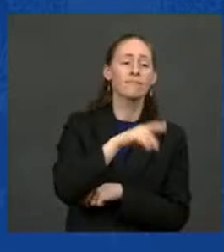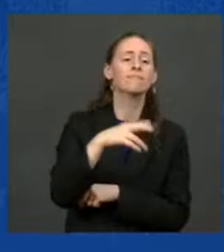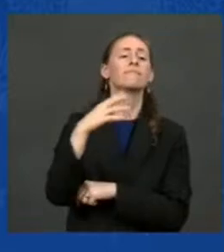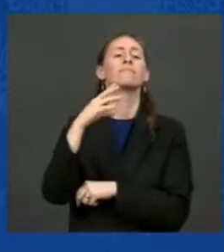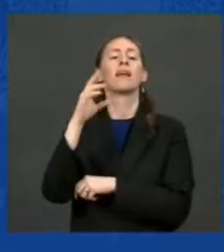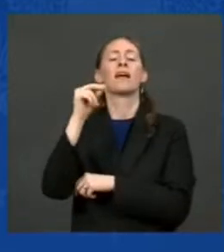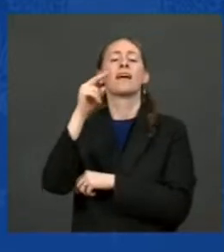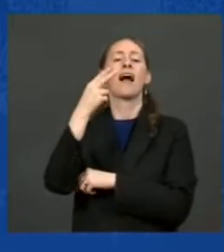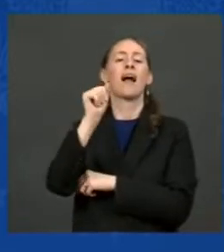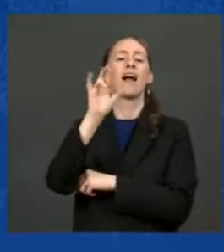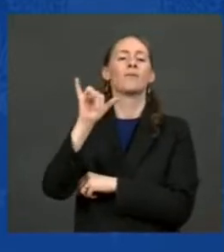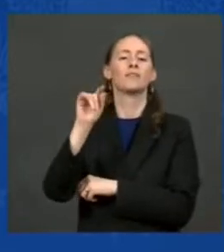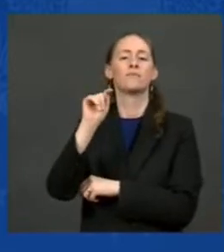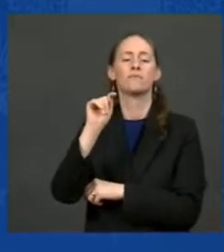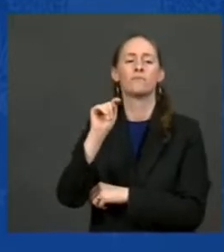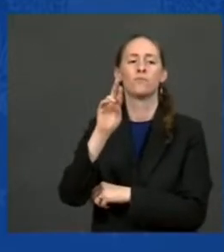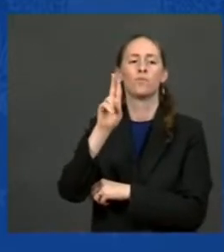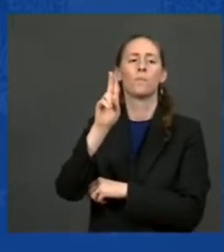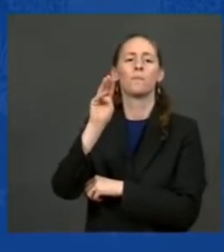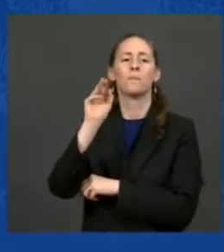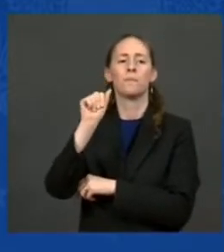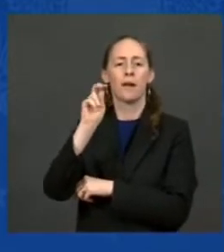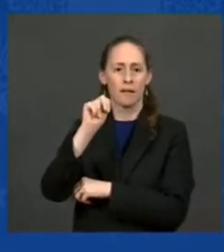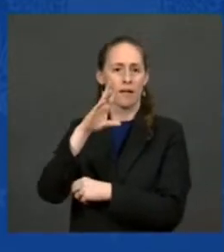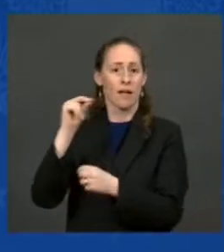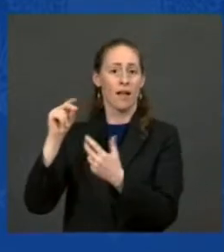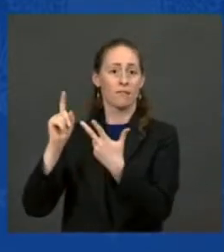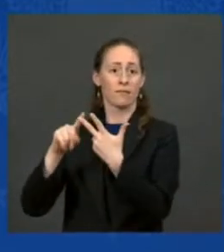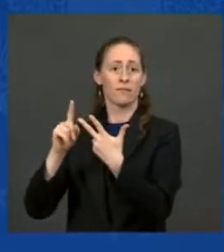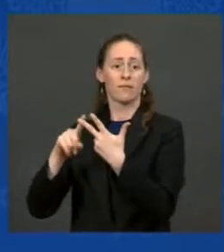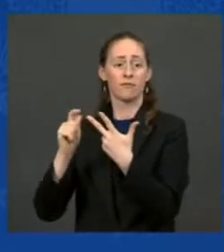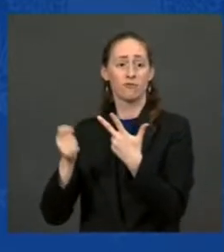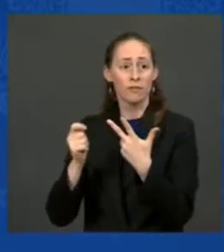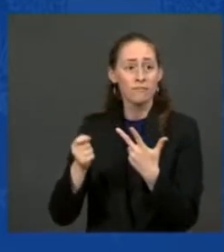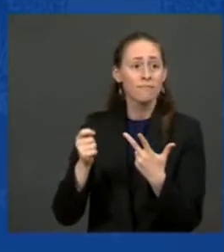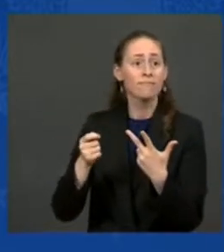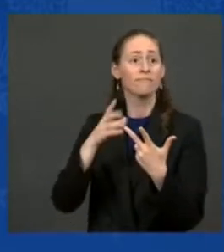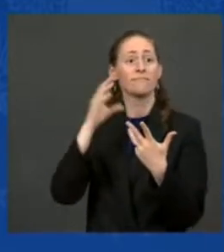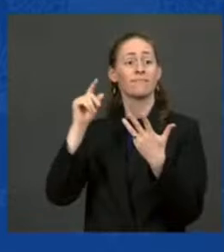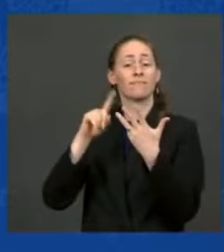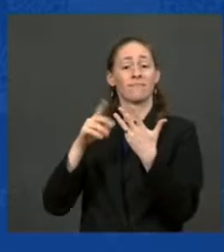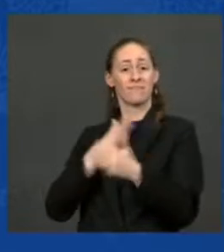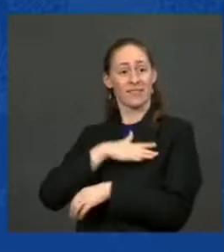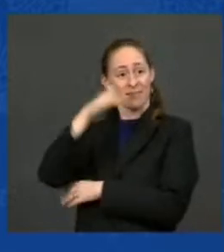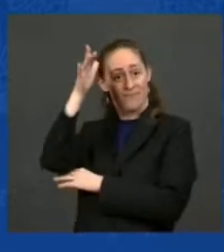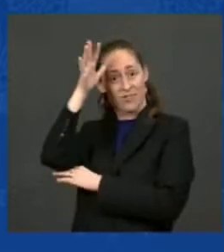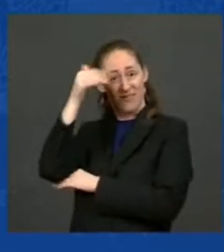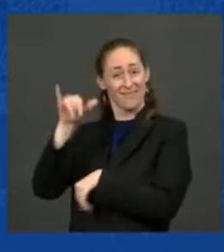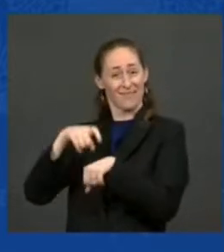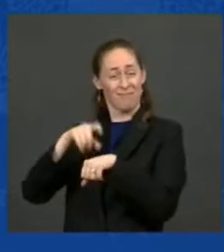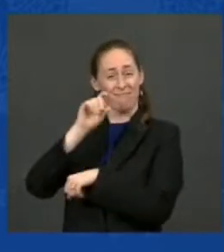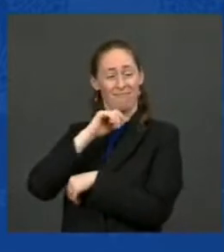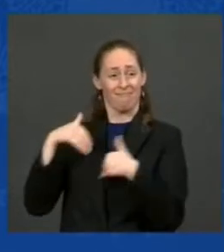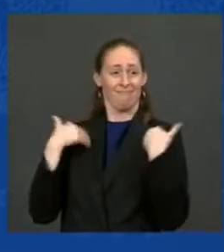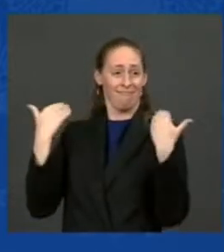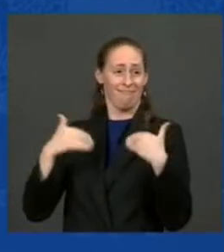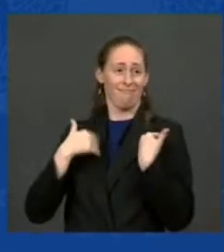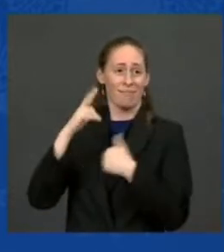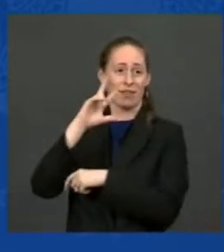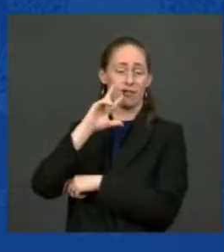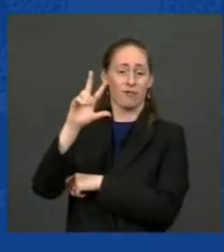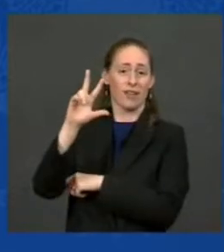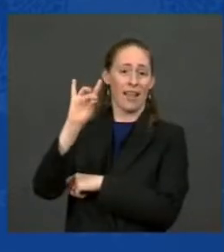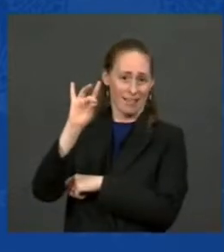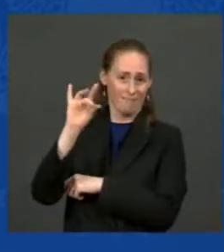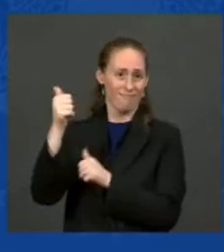understood, and what my father, as a 38-year-old Justice Department prosecutor, would come to understand, and what